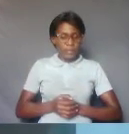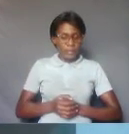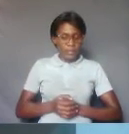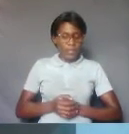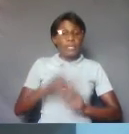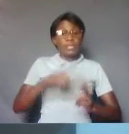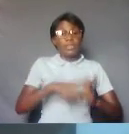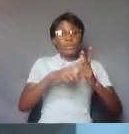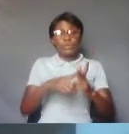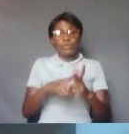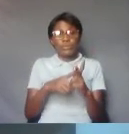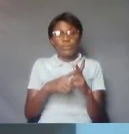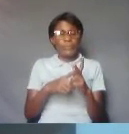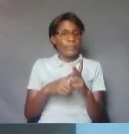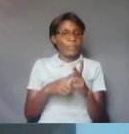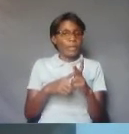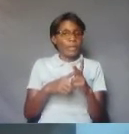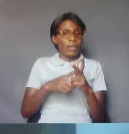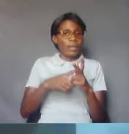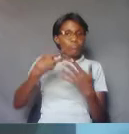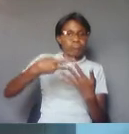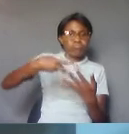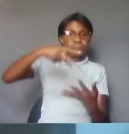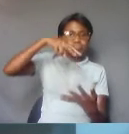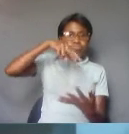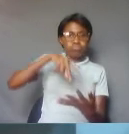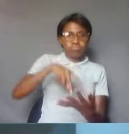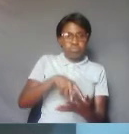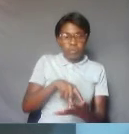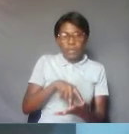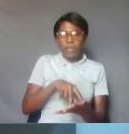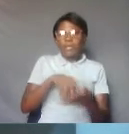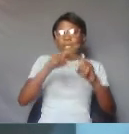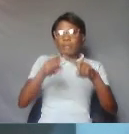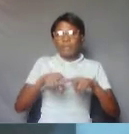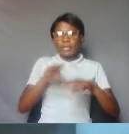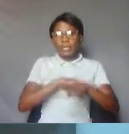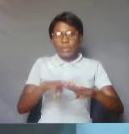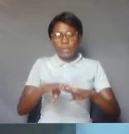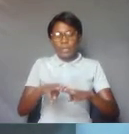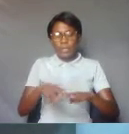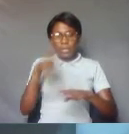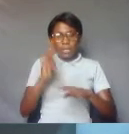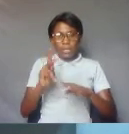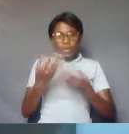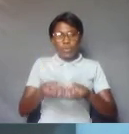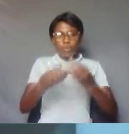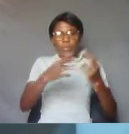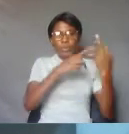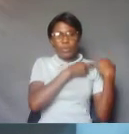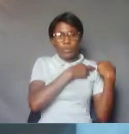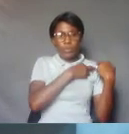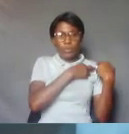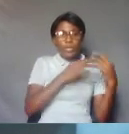She says, "The resurrected Jesus, in presenting impaired hands and feet, a side to be touched